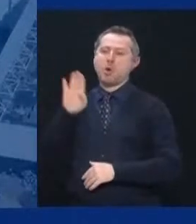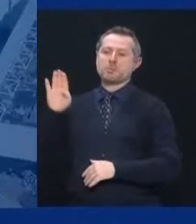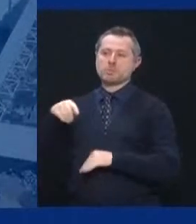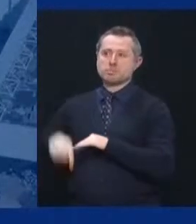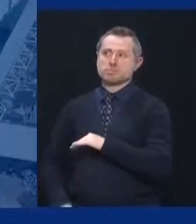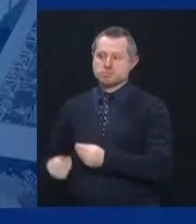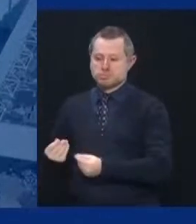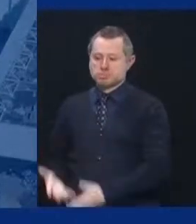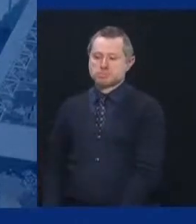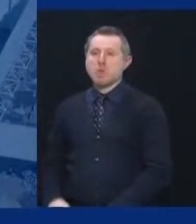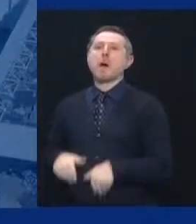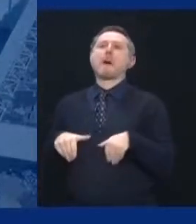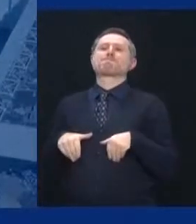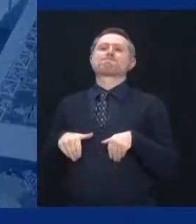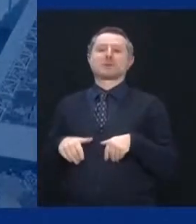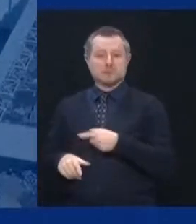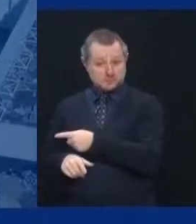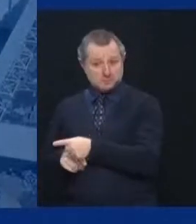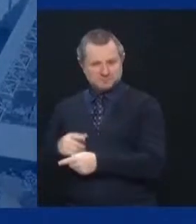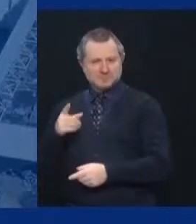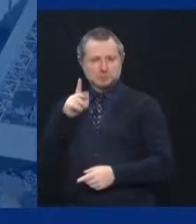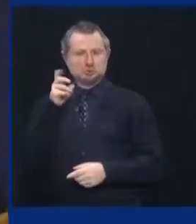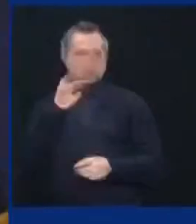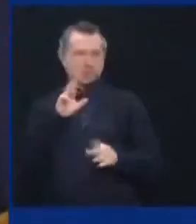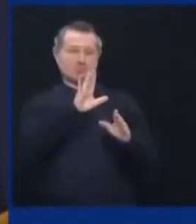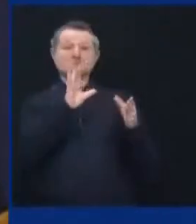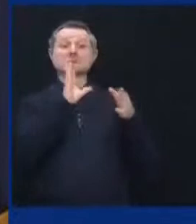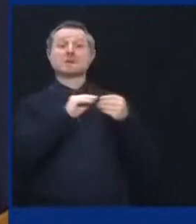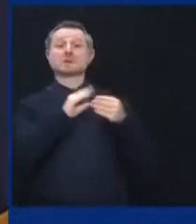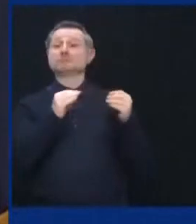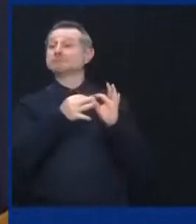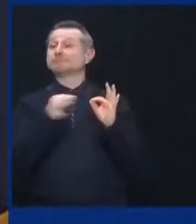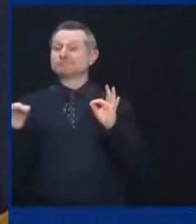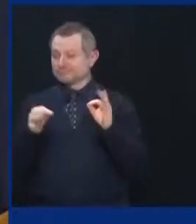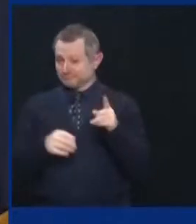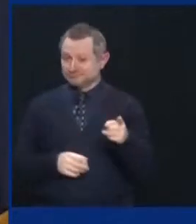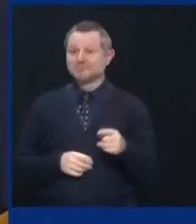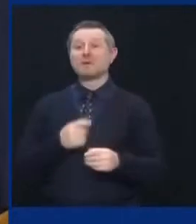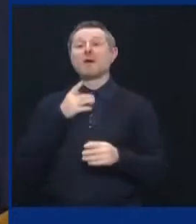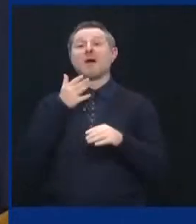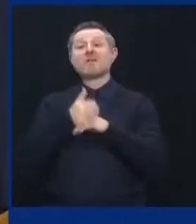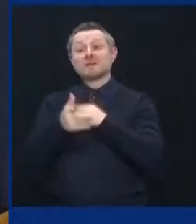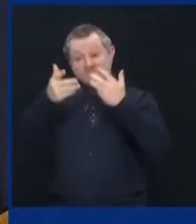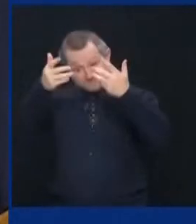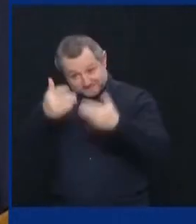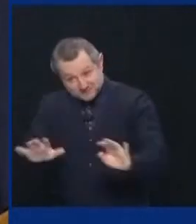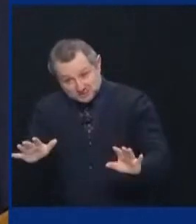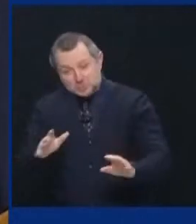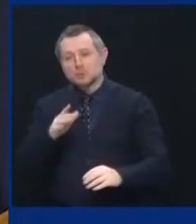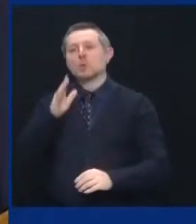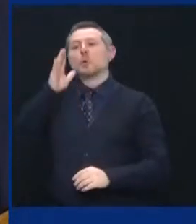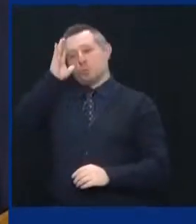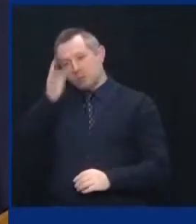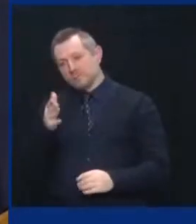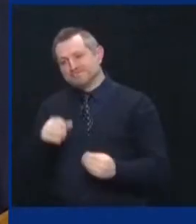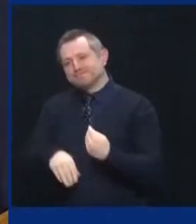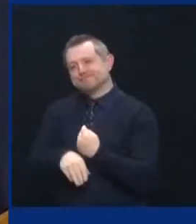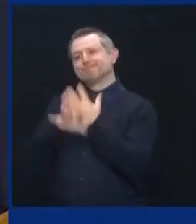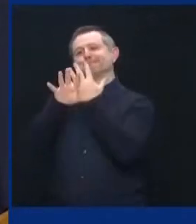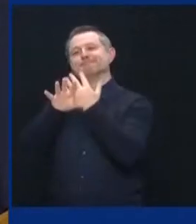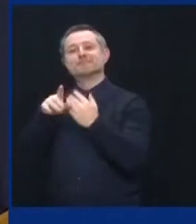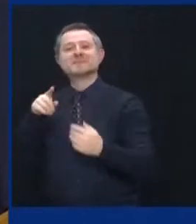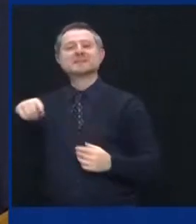Dr. Zucker for some comments on the agreement, and then we're going to be joined by Kim and Terry Pagula